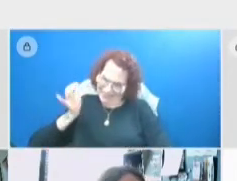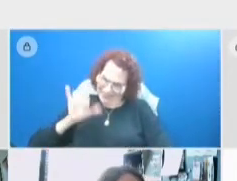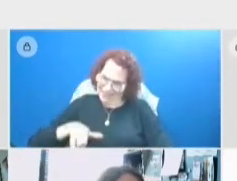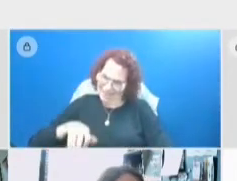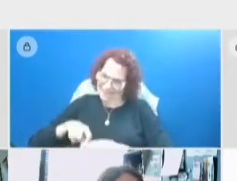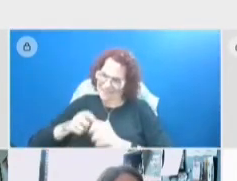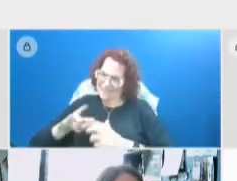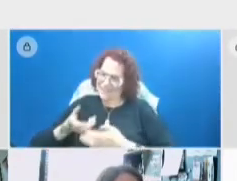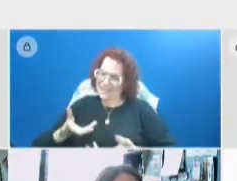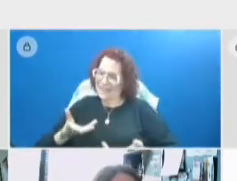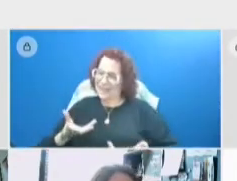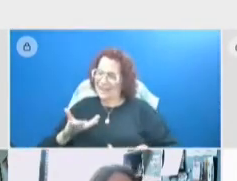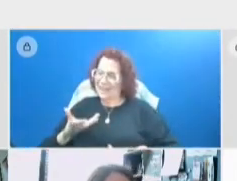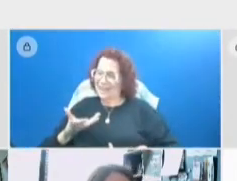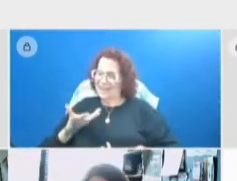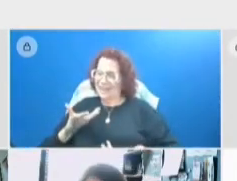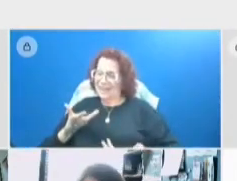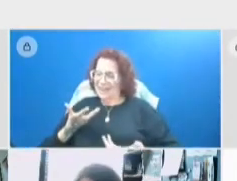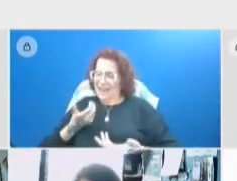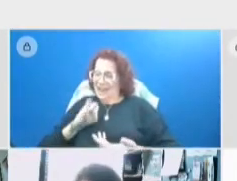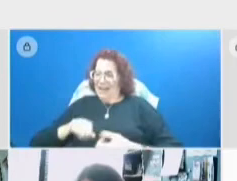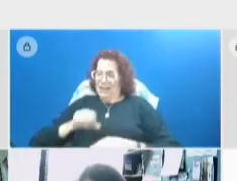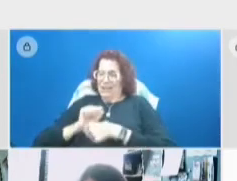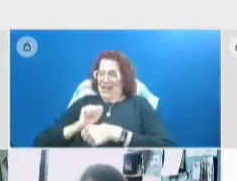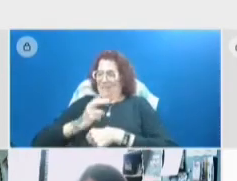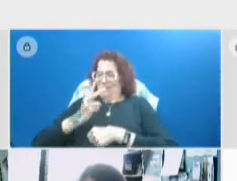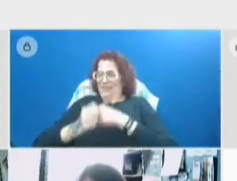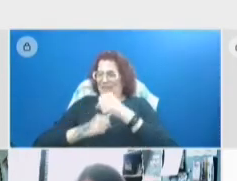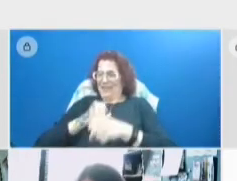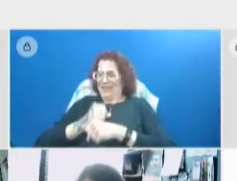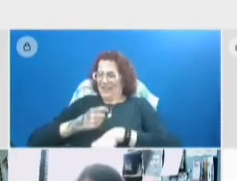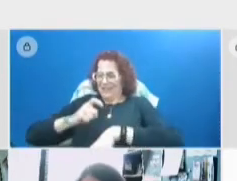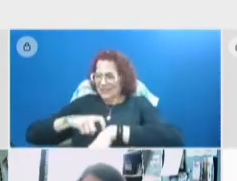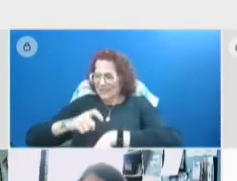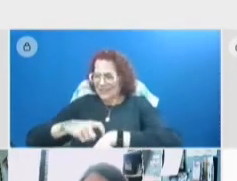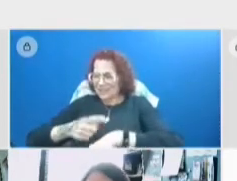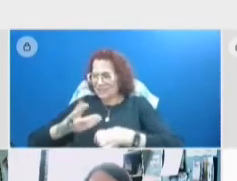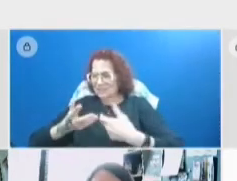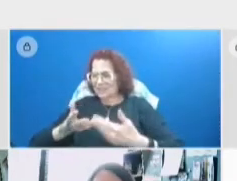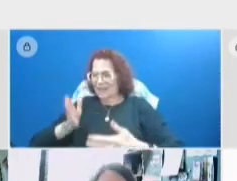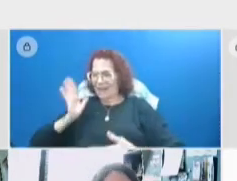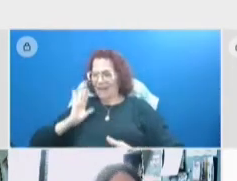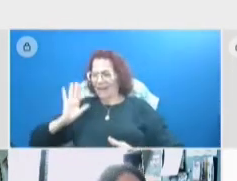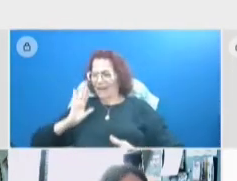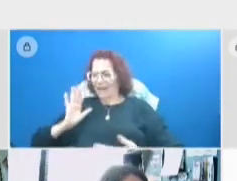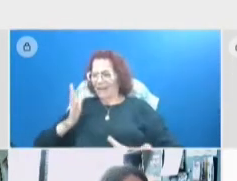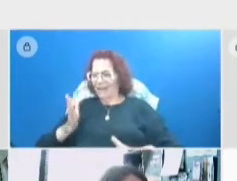term. No, I mean, two-year terms were set up at a different time.